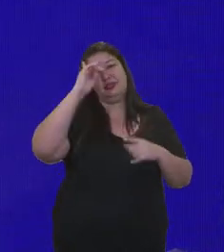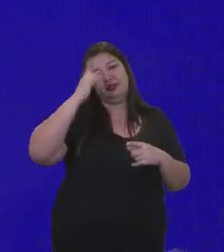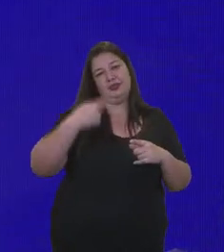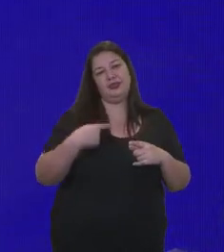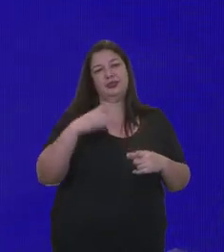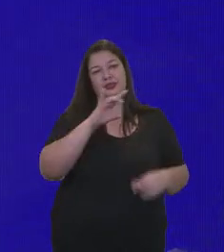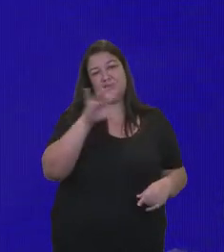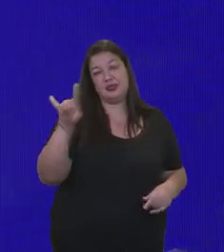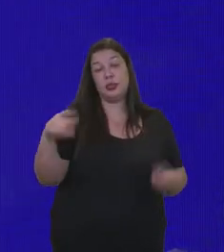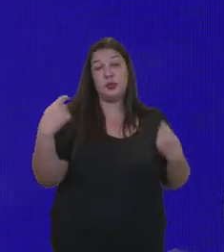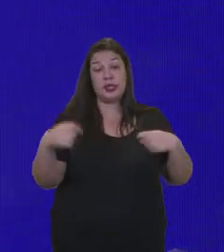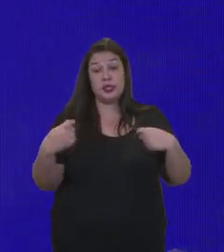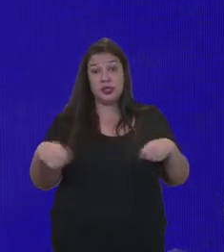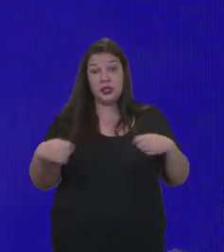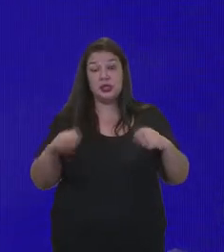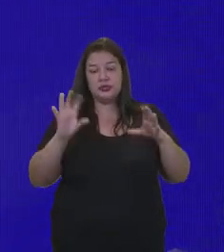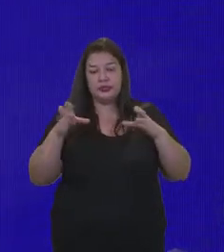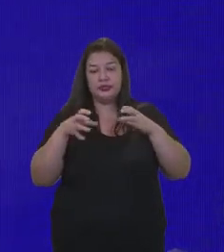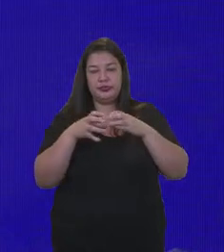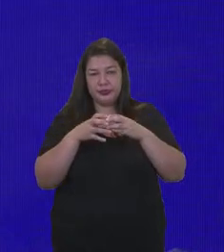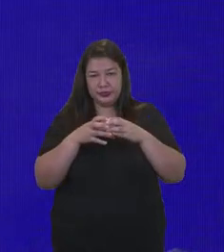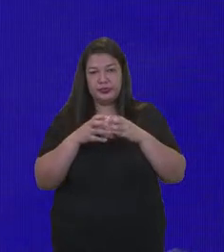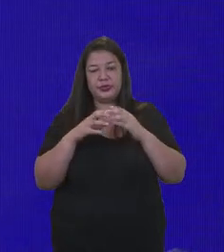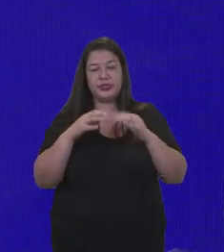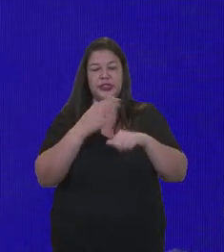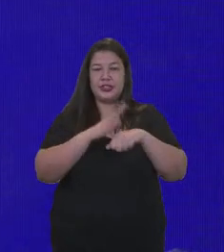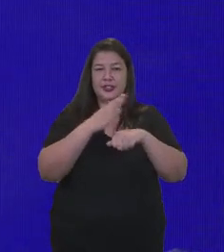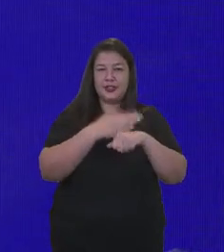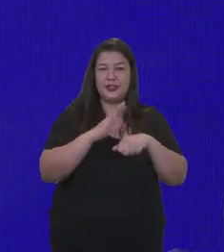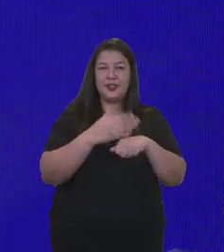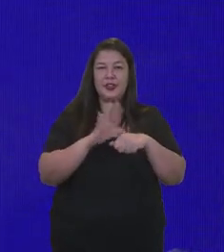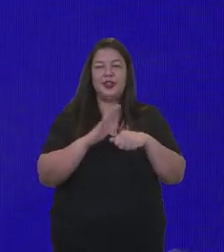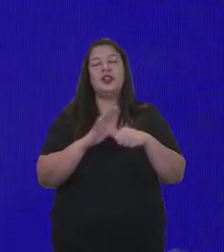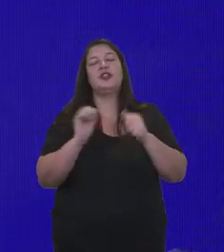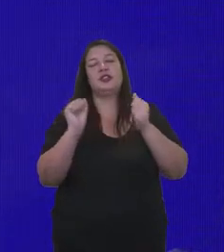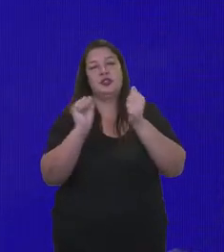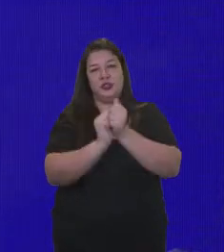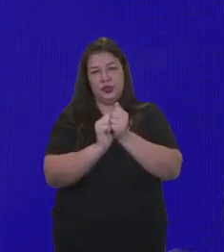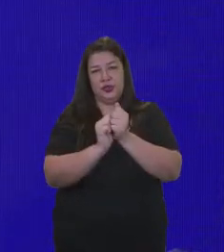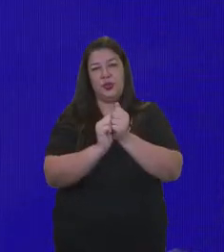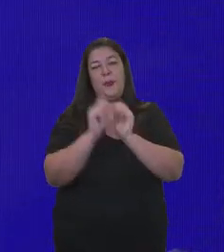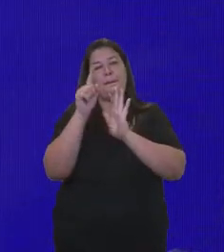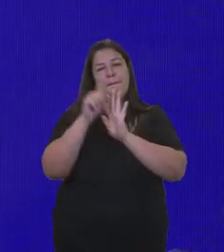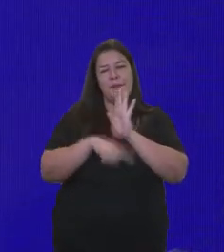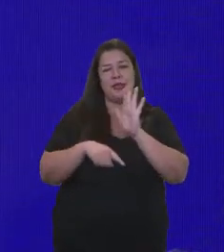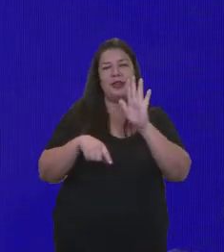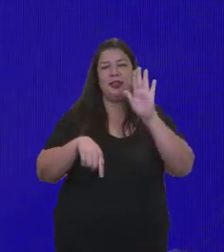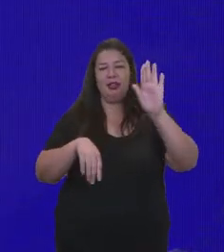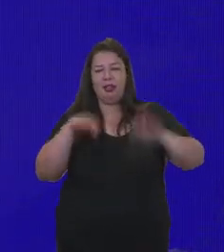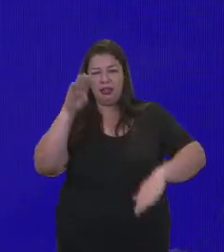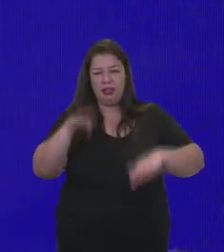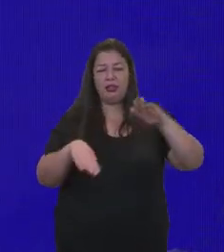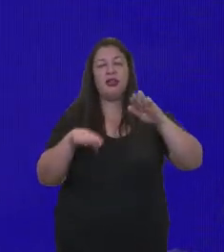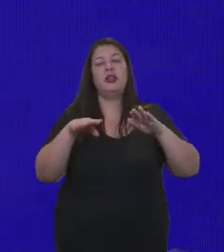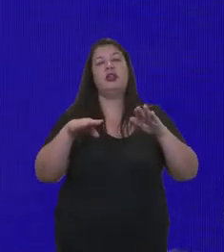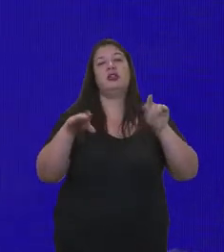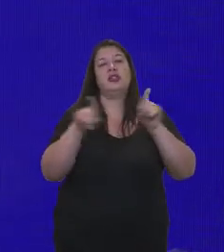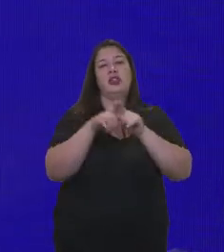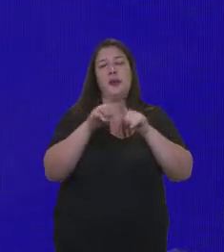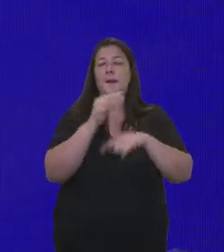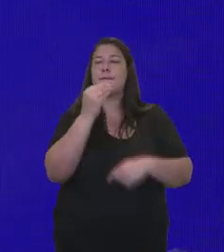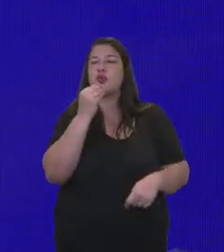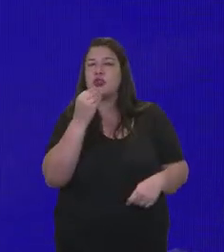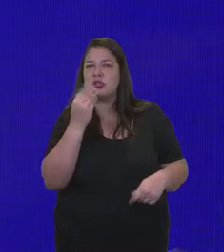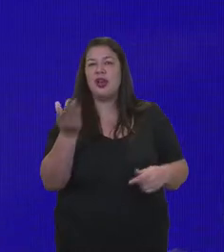And we need to develop a collective dream, a dream that encompasses a country with less inequality, with more